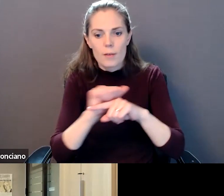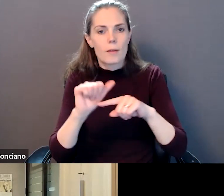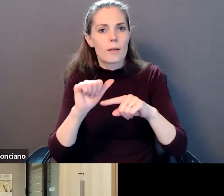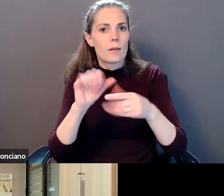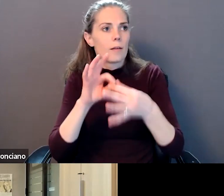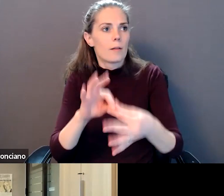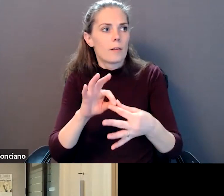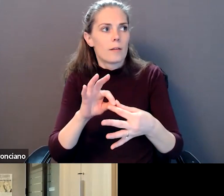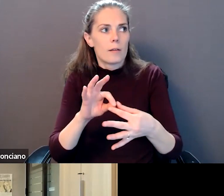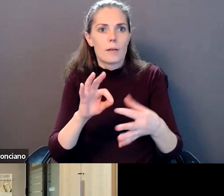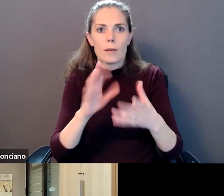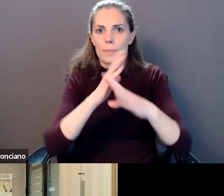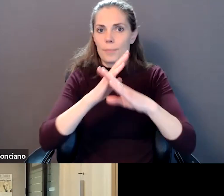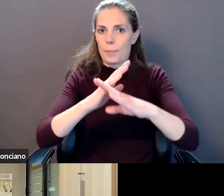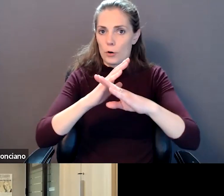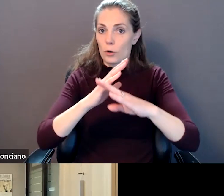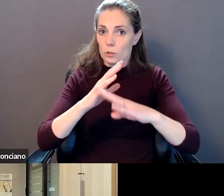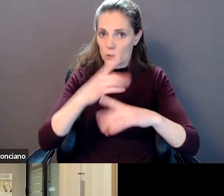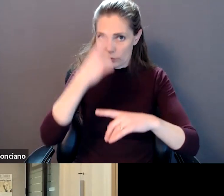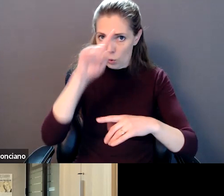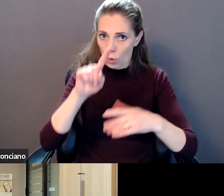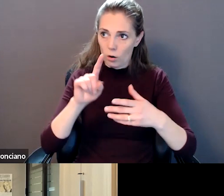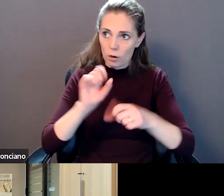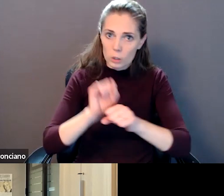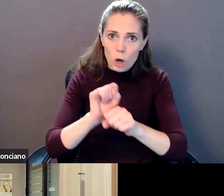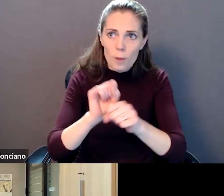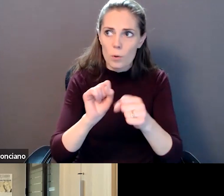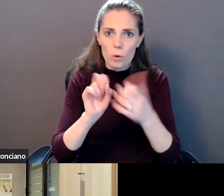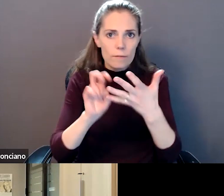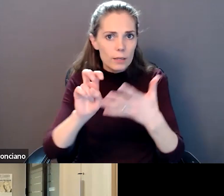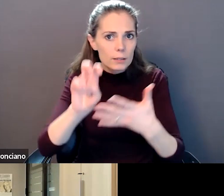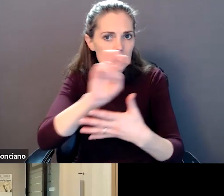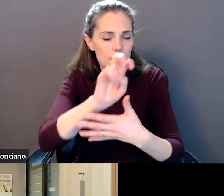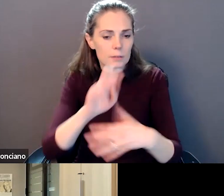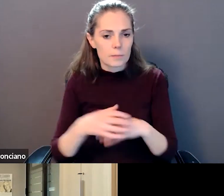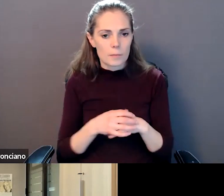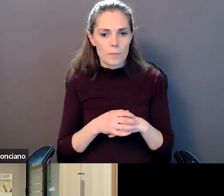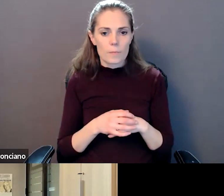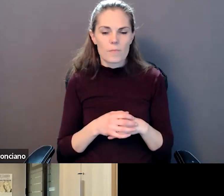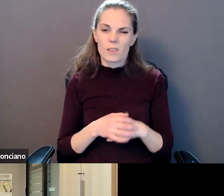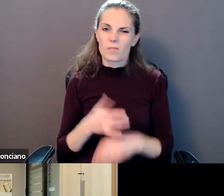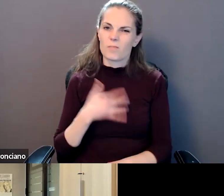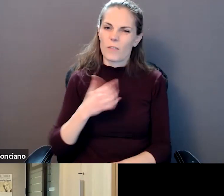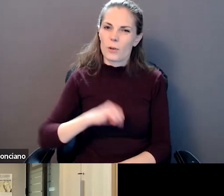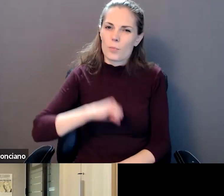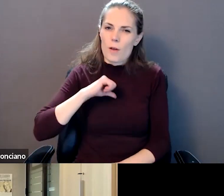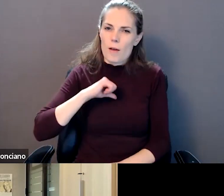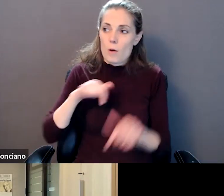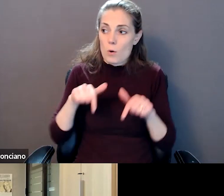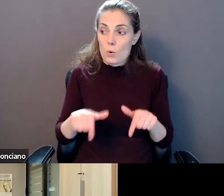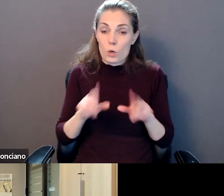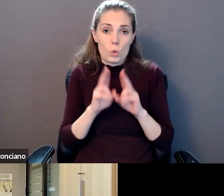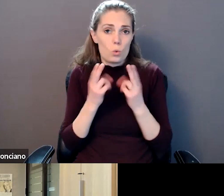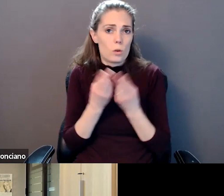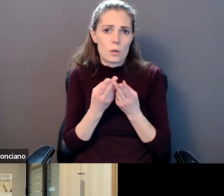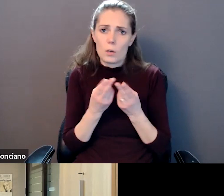addresses barriers to employment and to advancement. I'm really proud to be coming from a union that is a great example of doing this kind